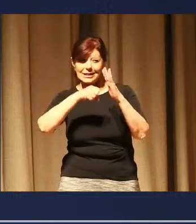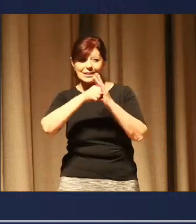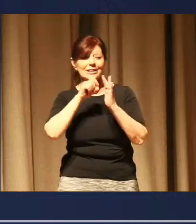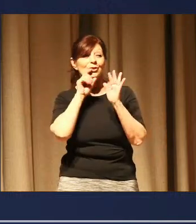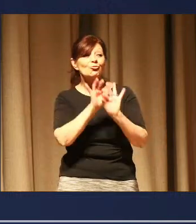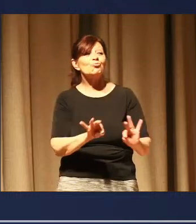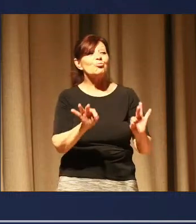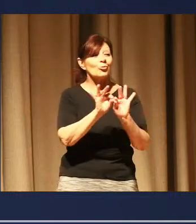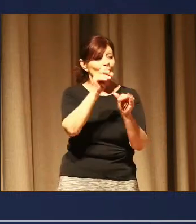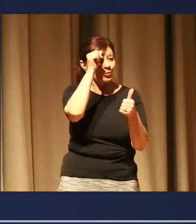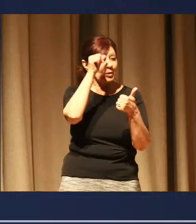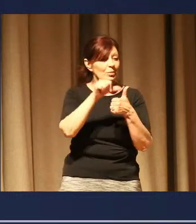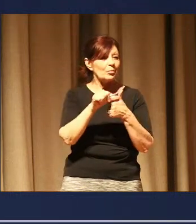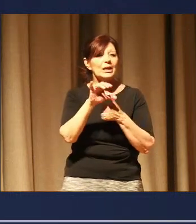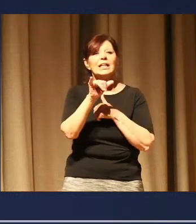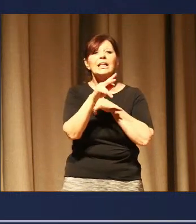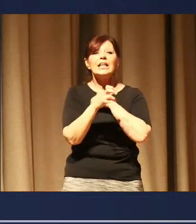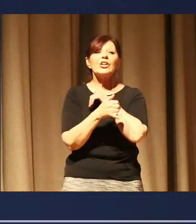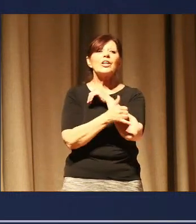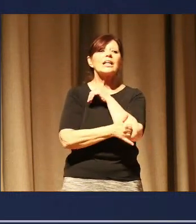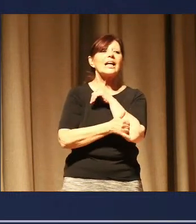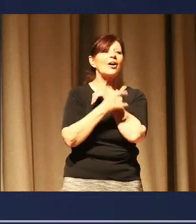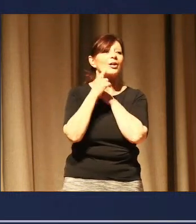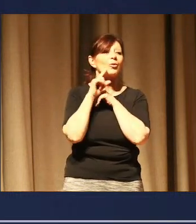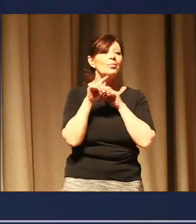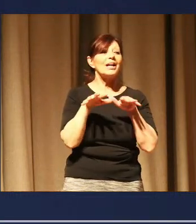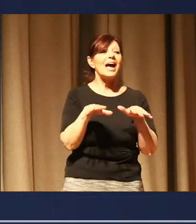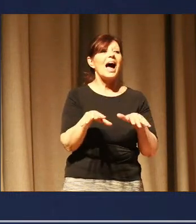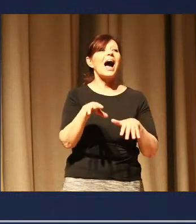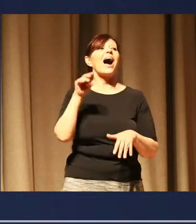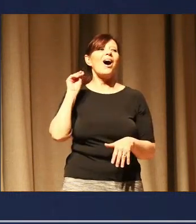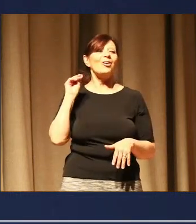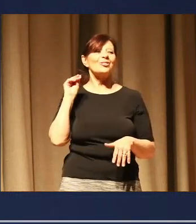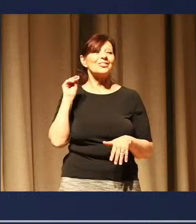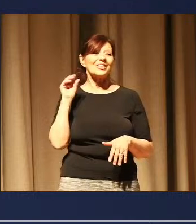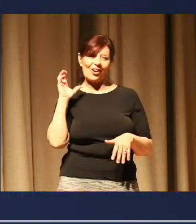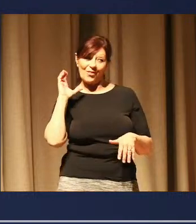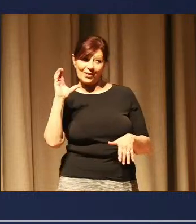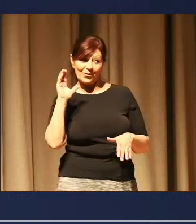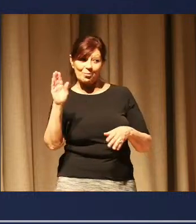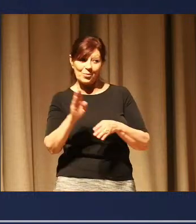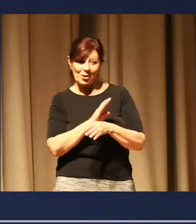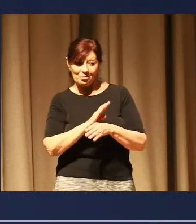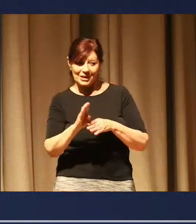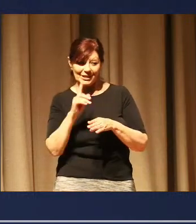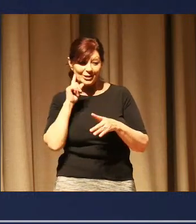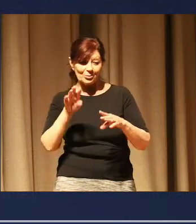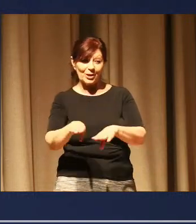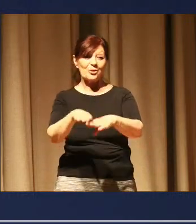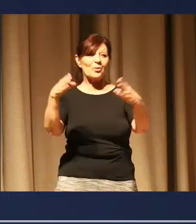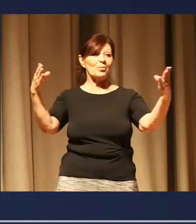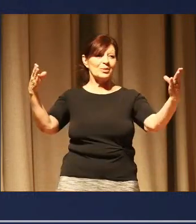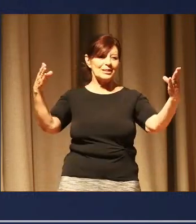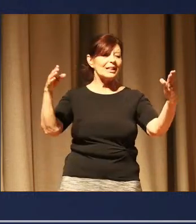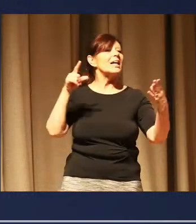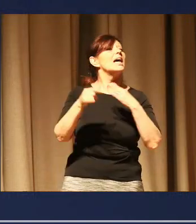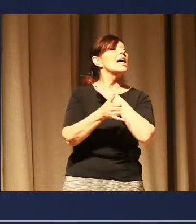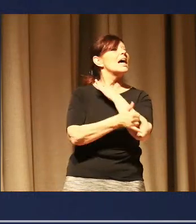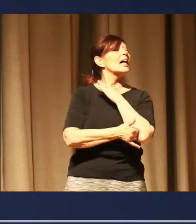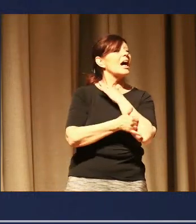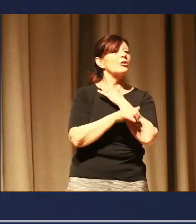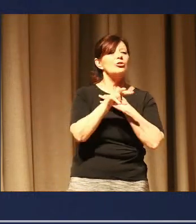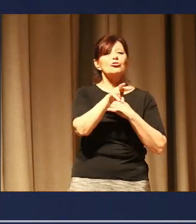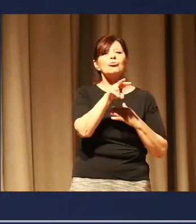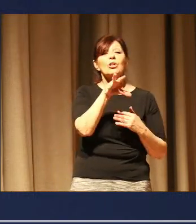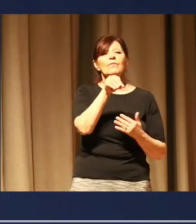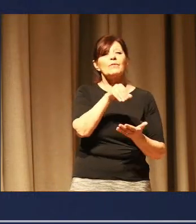important to remember that Erie County will be out of the football business when the new stadium opens. The county's